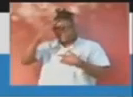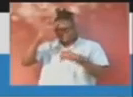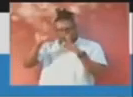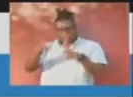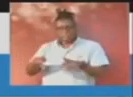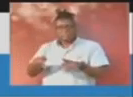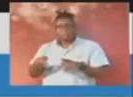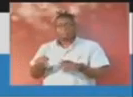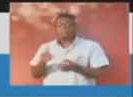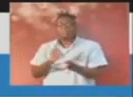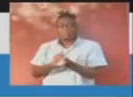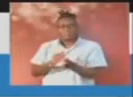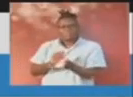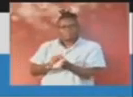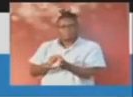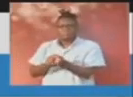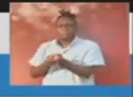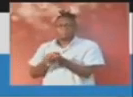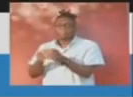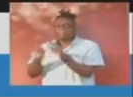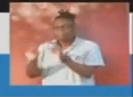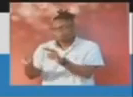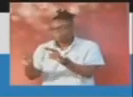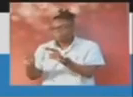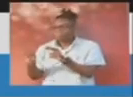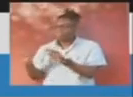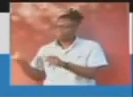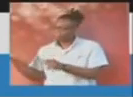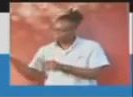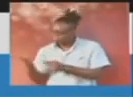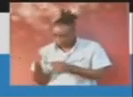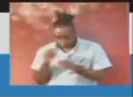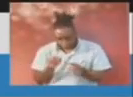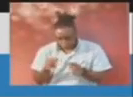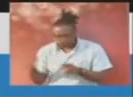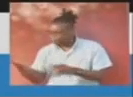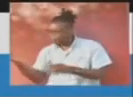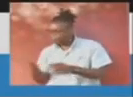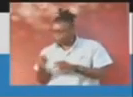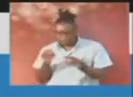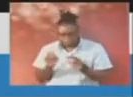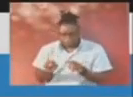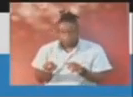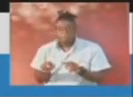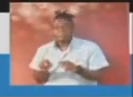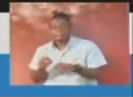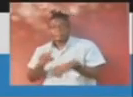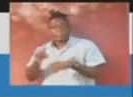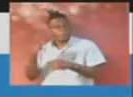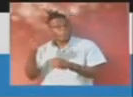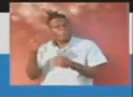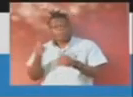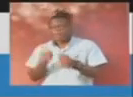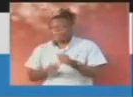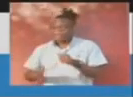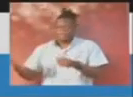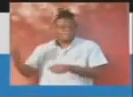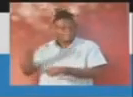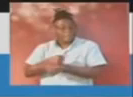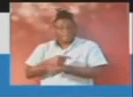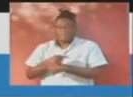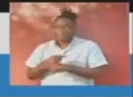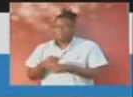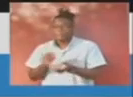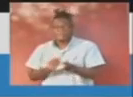day. There's full senior consultant 24/7 coverage on site. Registered nurses, ENAs, patient